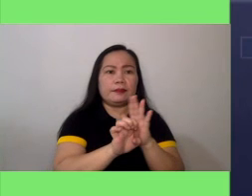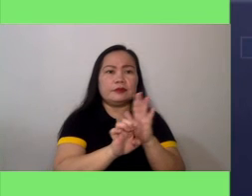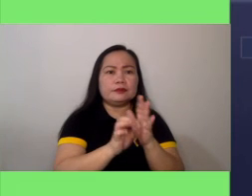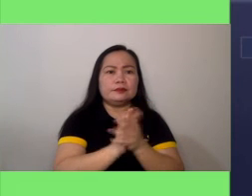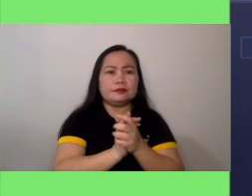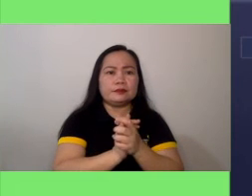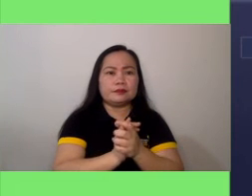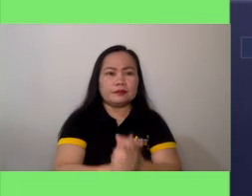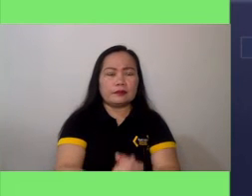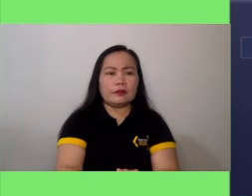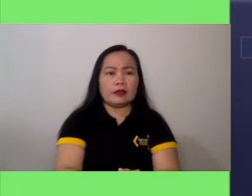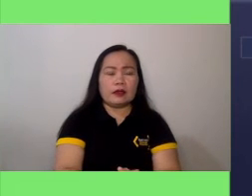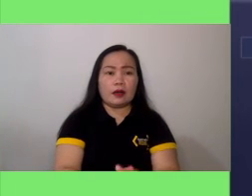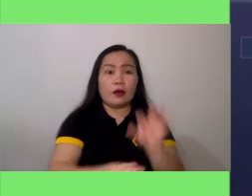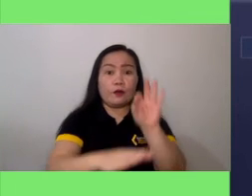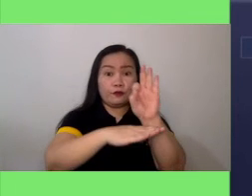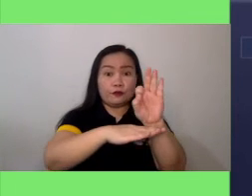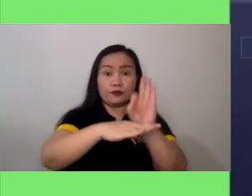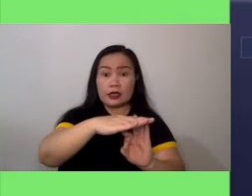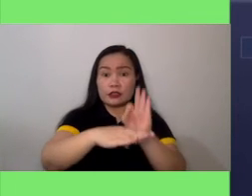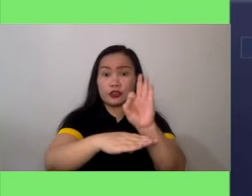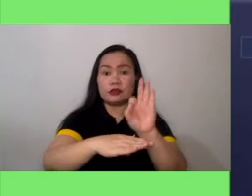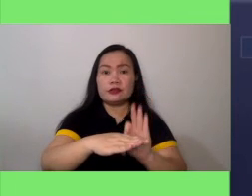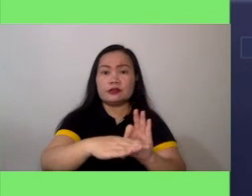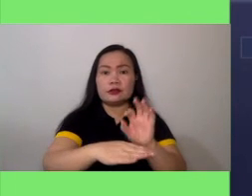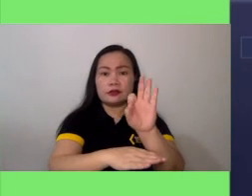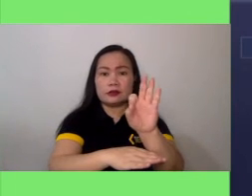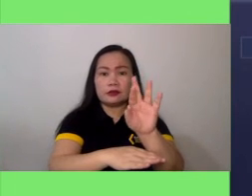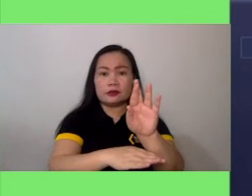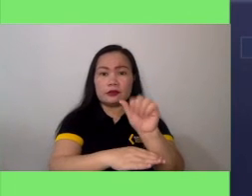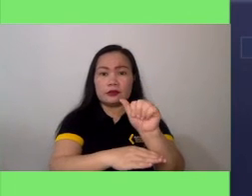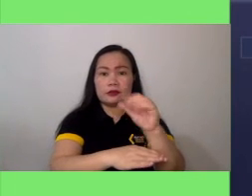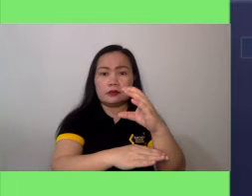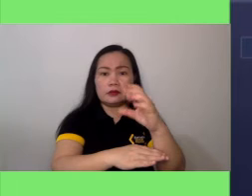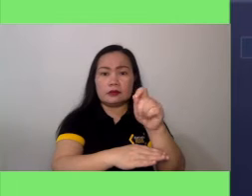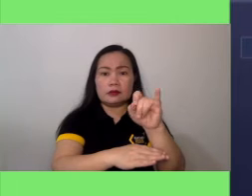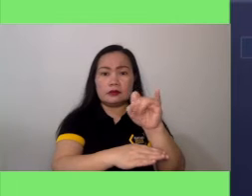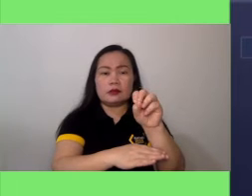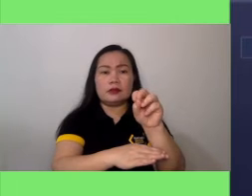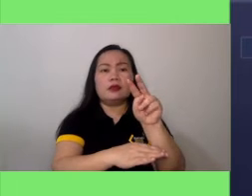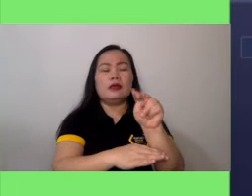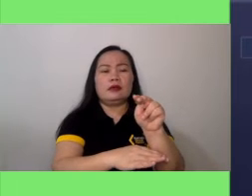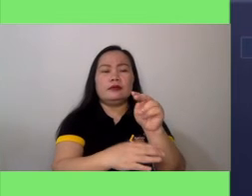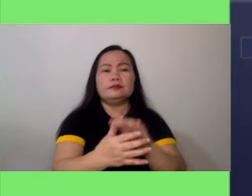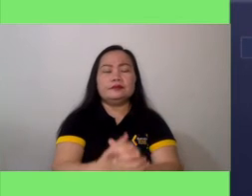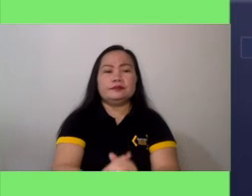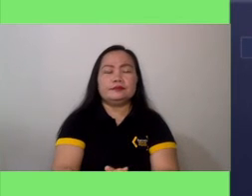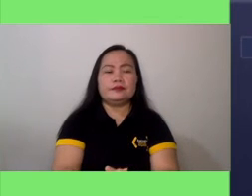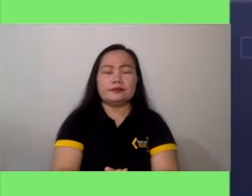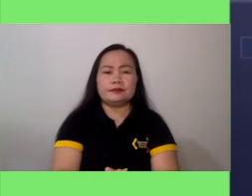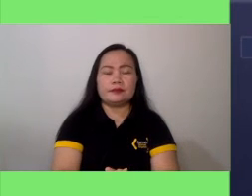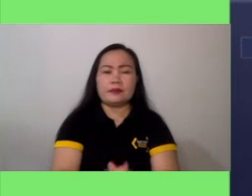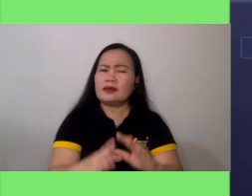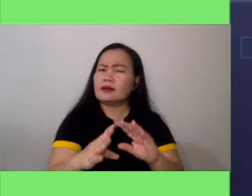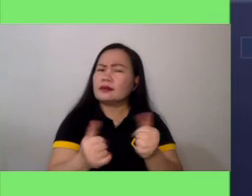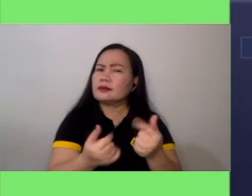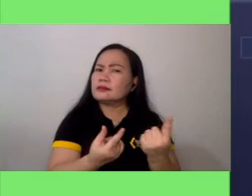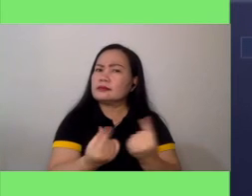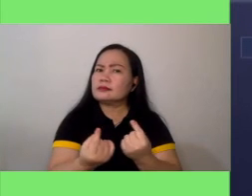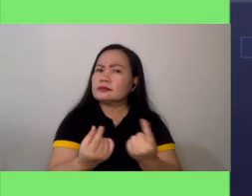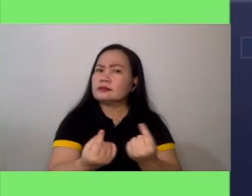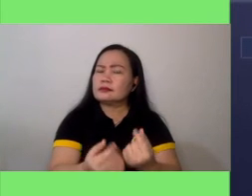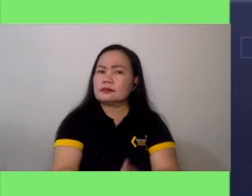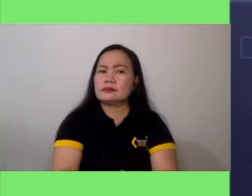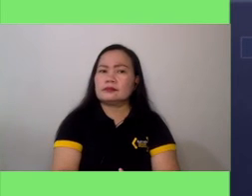Next. So I have here fraction. So what if ang value of the variables are